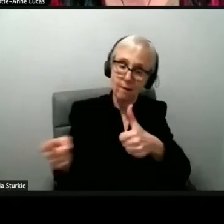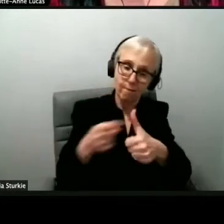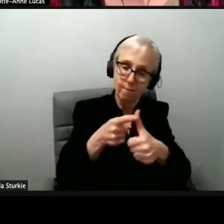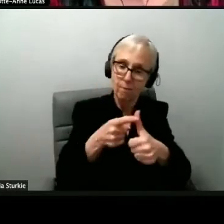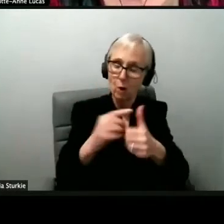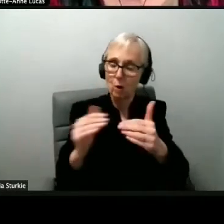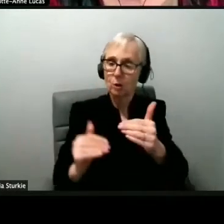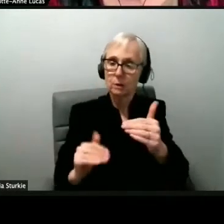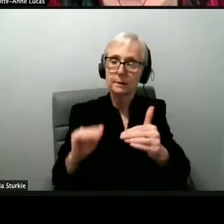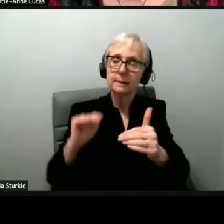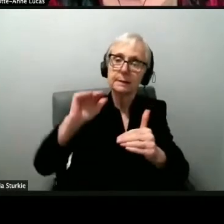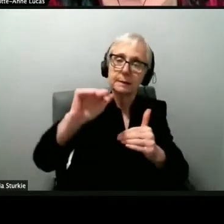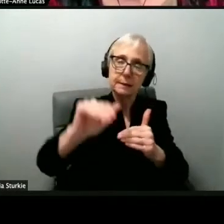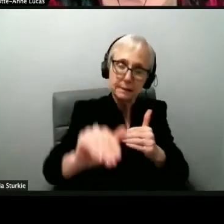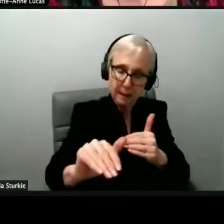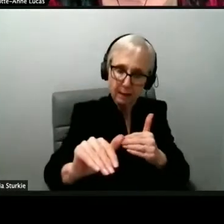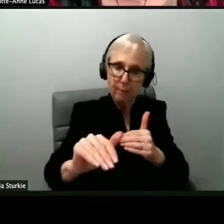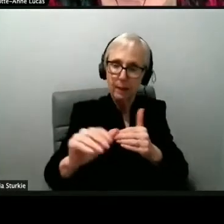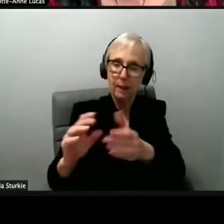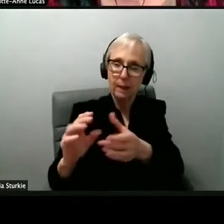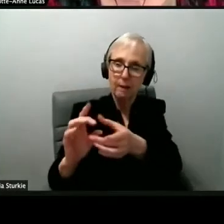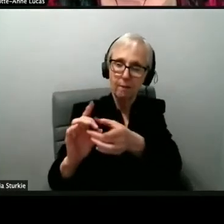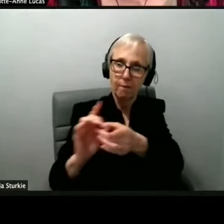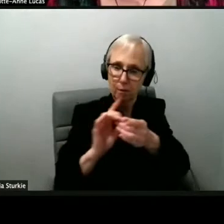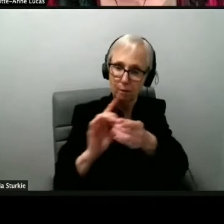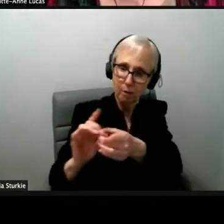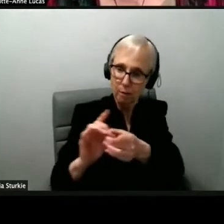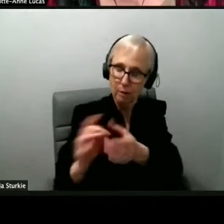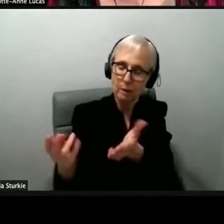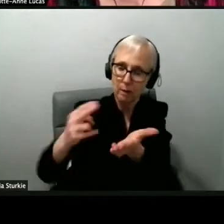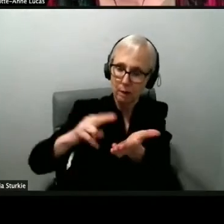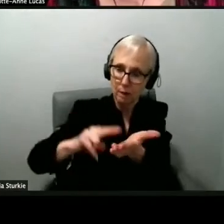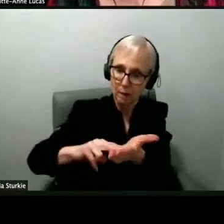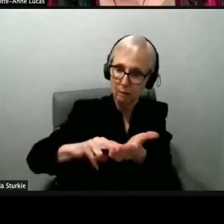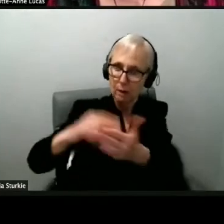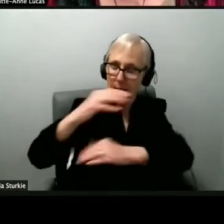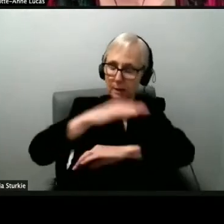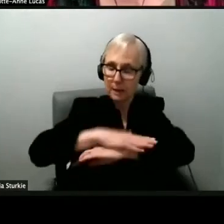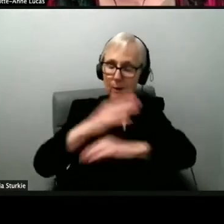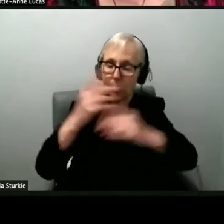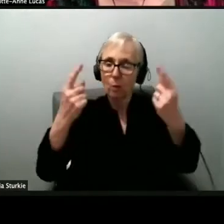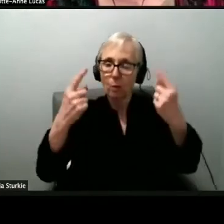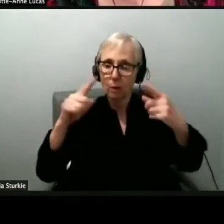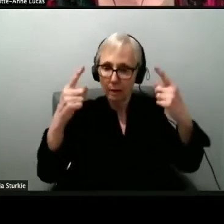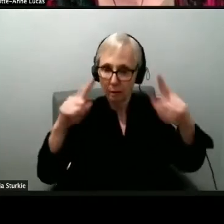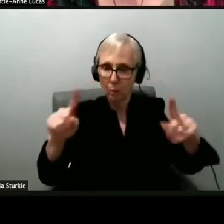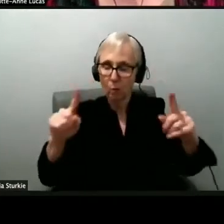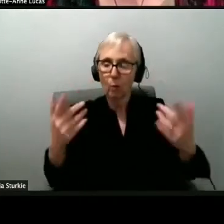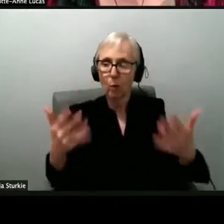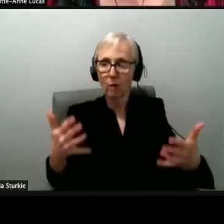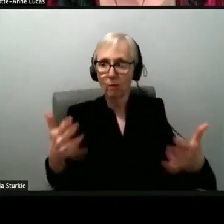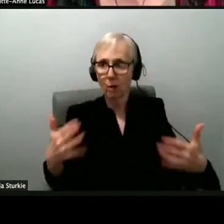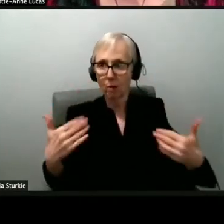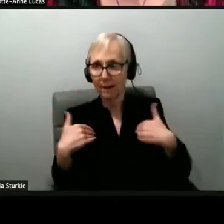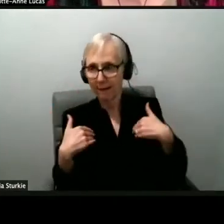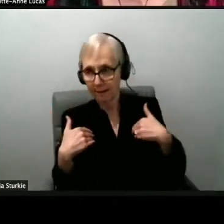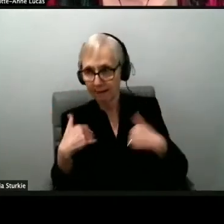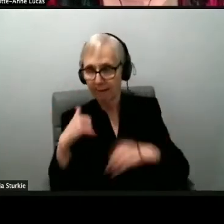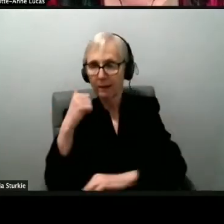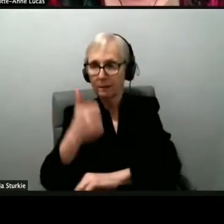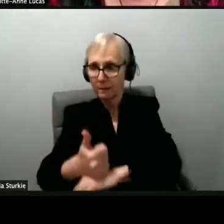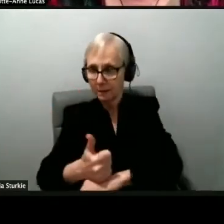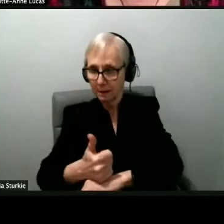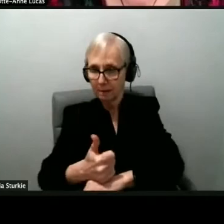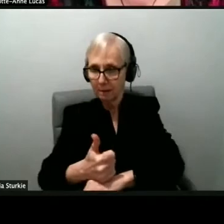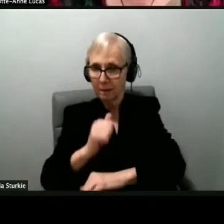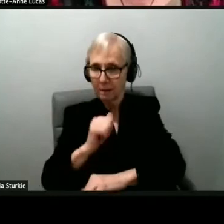step. If negotiating at the contract table would be effective, then we already would have had this measure in place, because let's